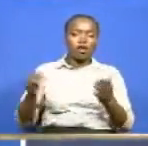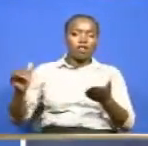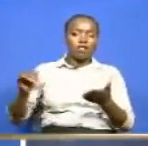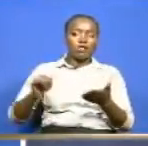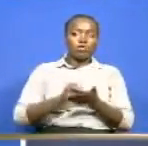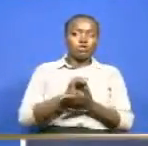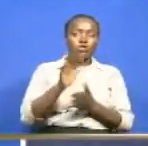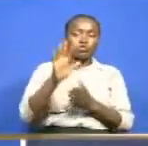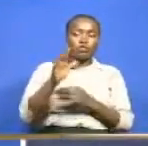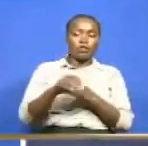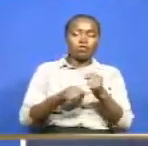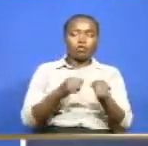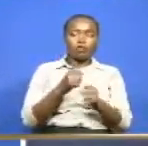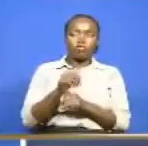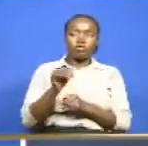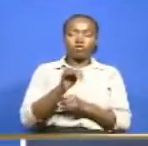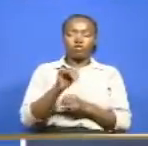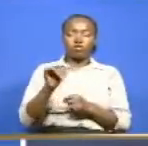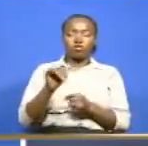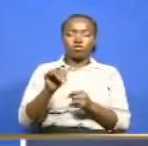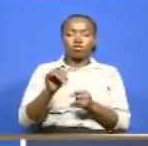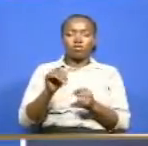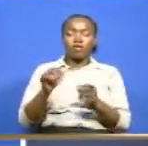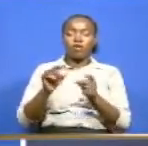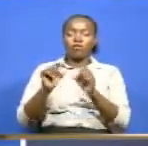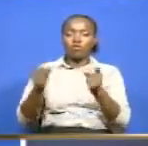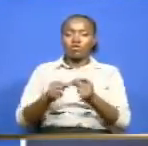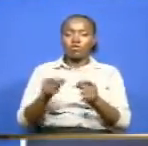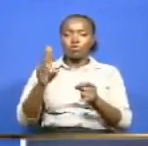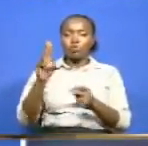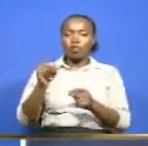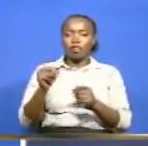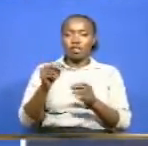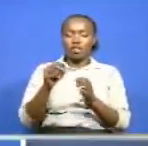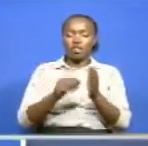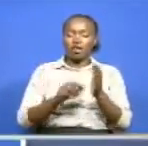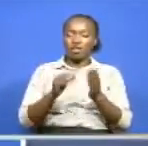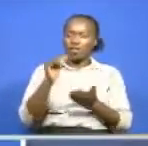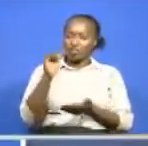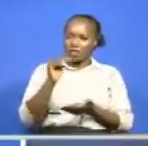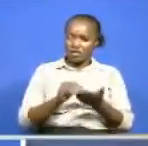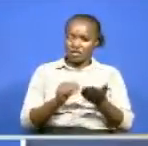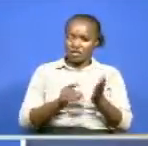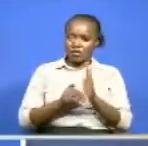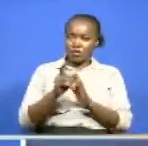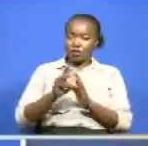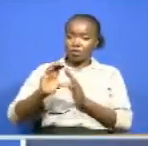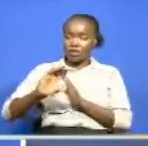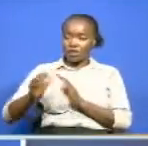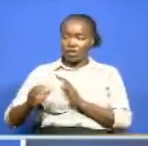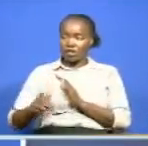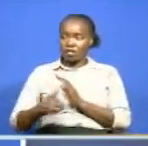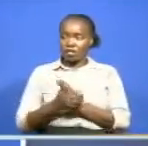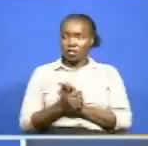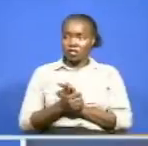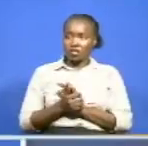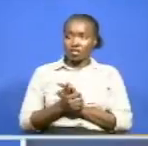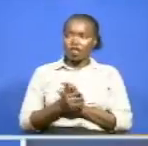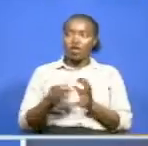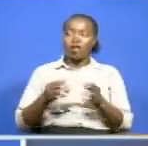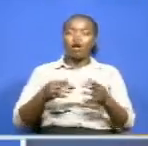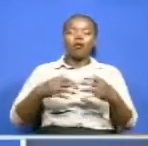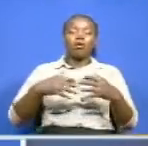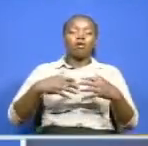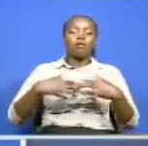10 for those classified by the United Nations as least developed countries. Manufacturers and all Kenyan, you